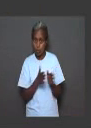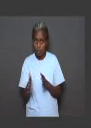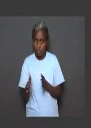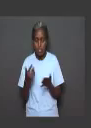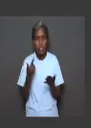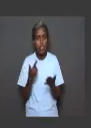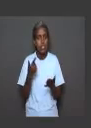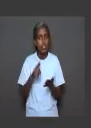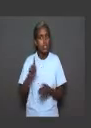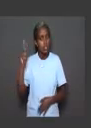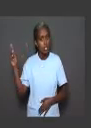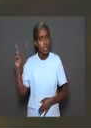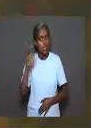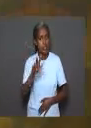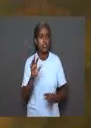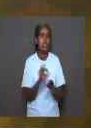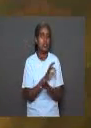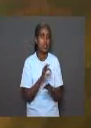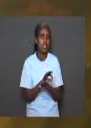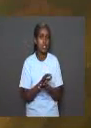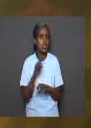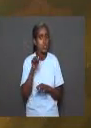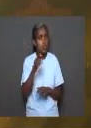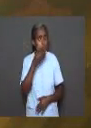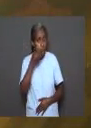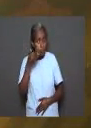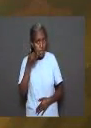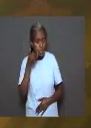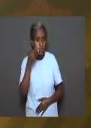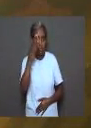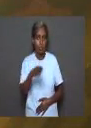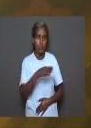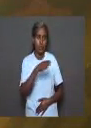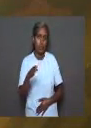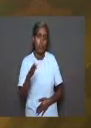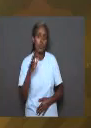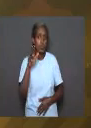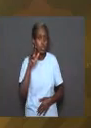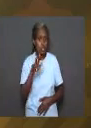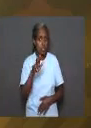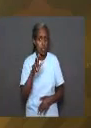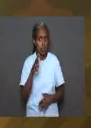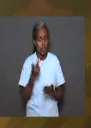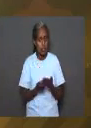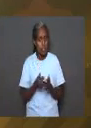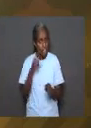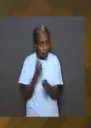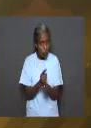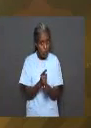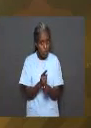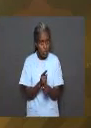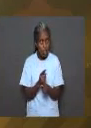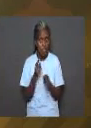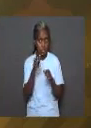Here are 3 functions. Do your best to graph all 3 of them as accurately as you